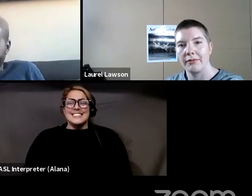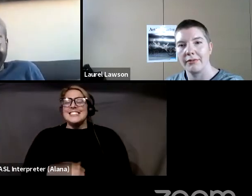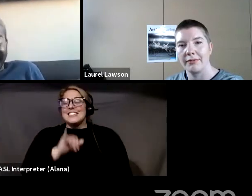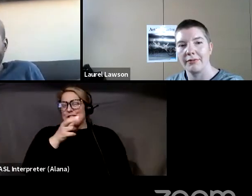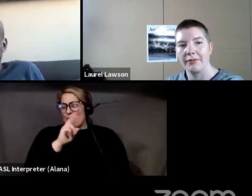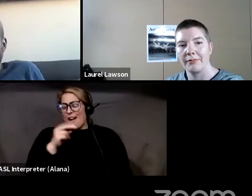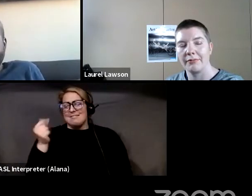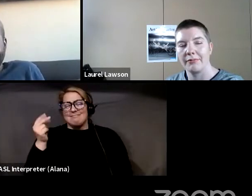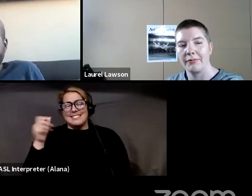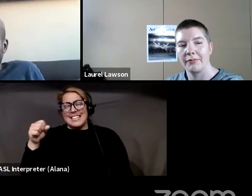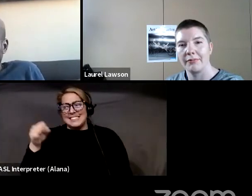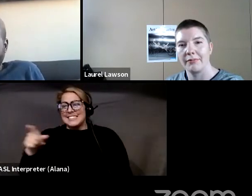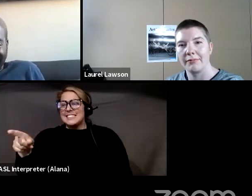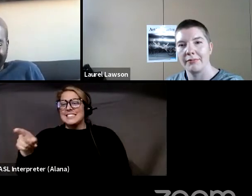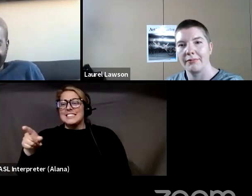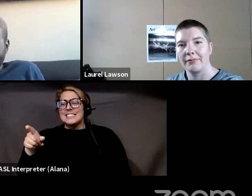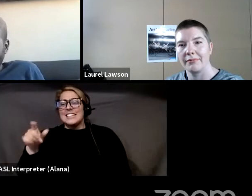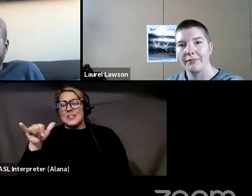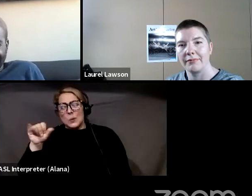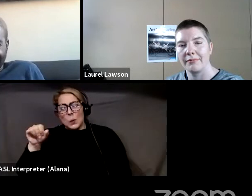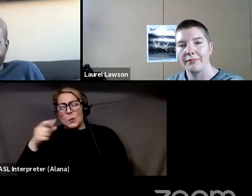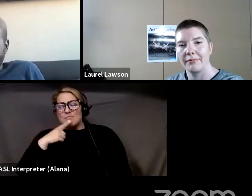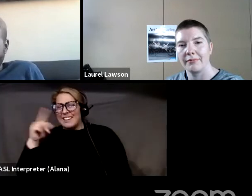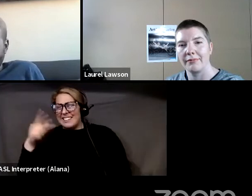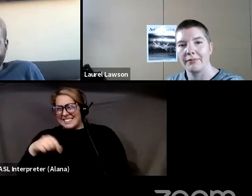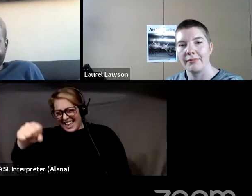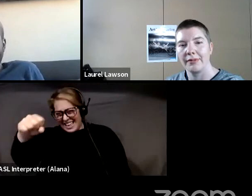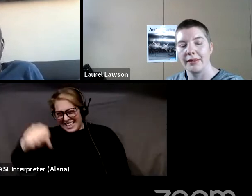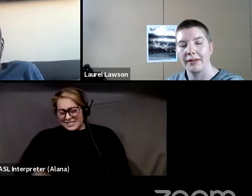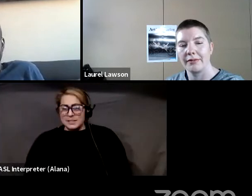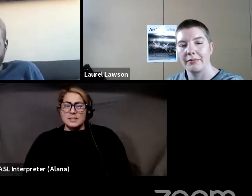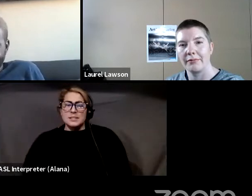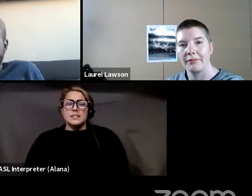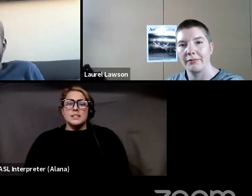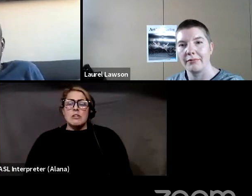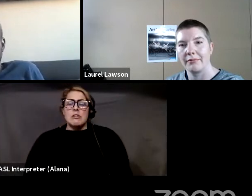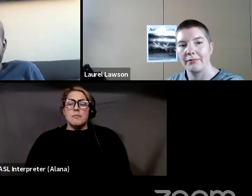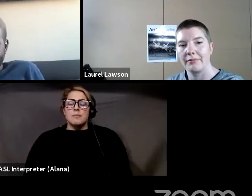Yes. Oh my God. Yeah, I love that so much.